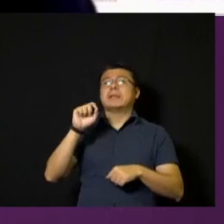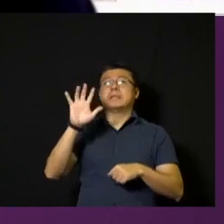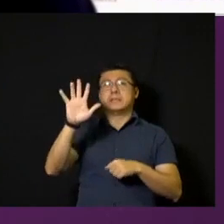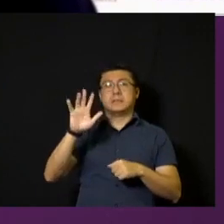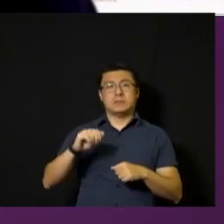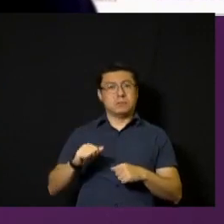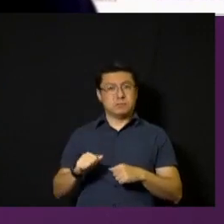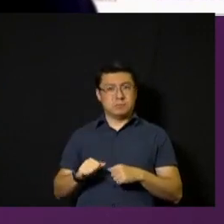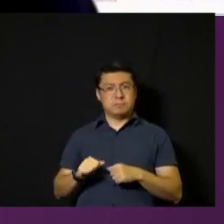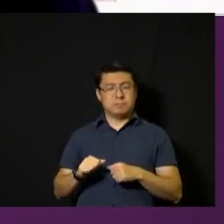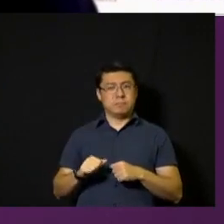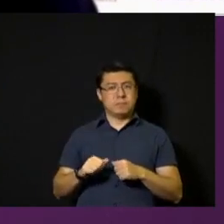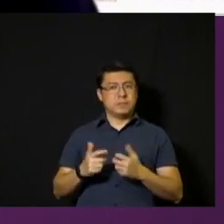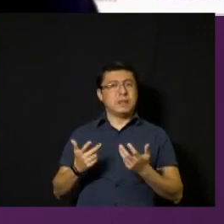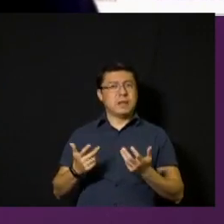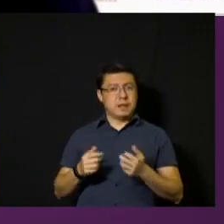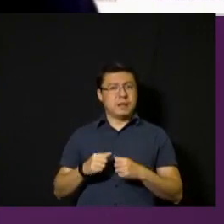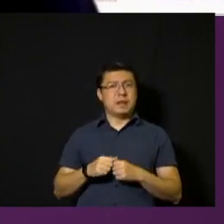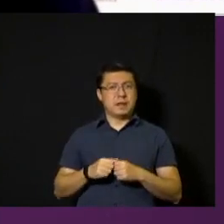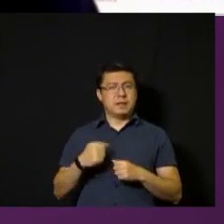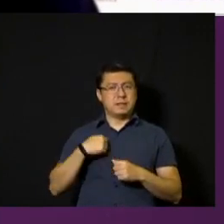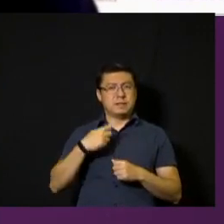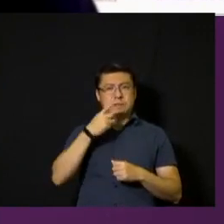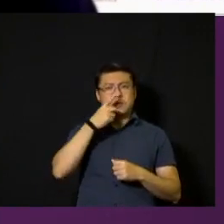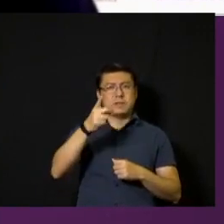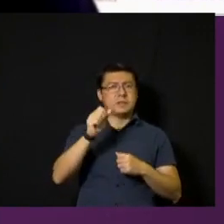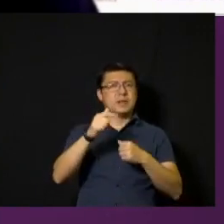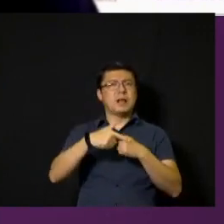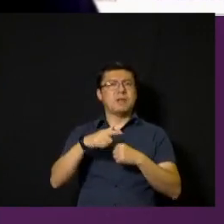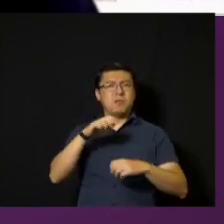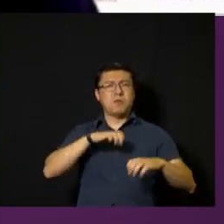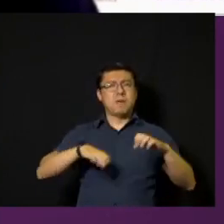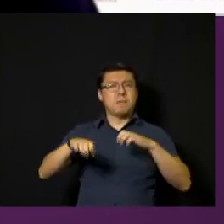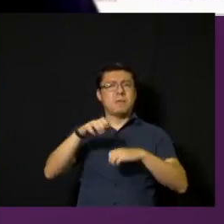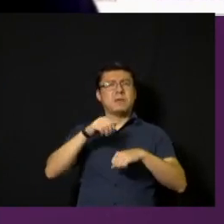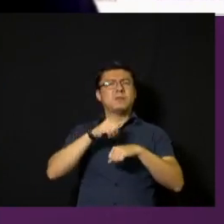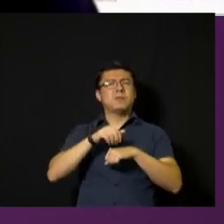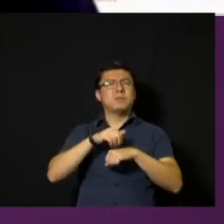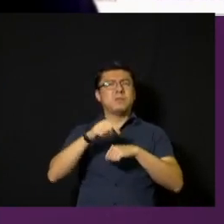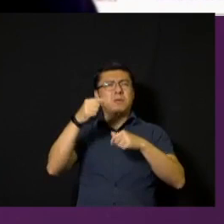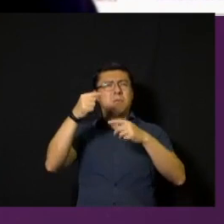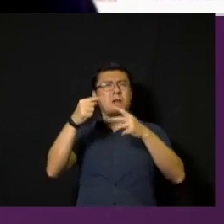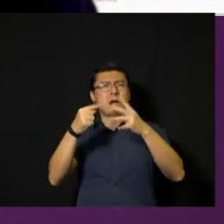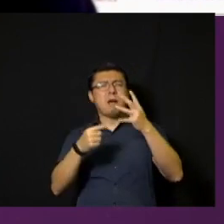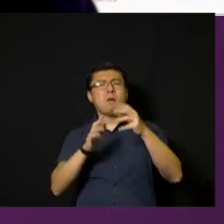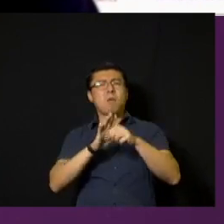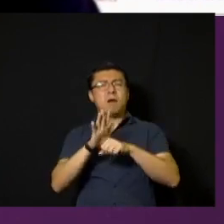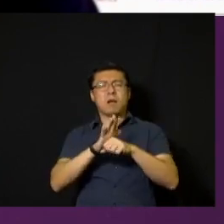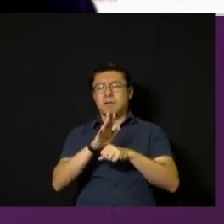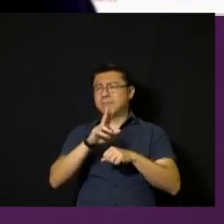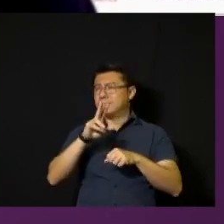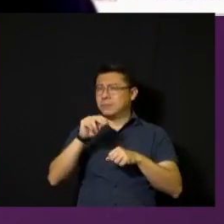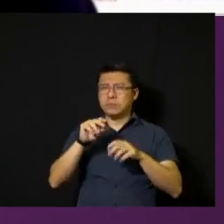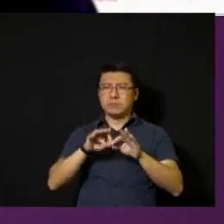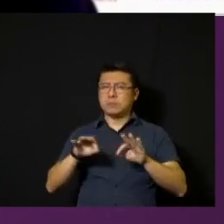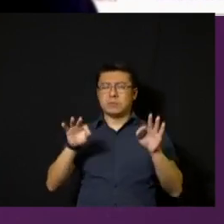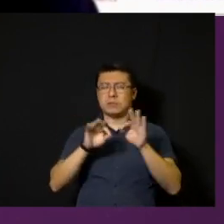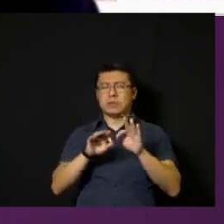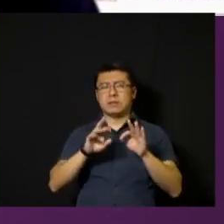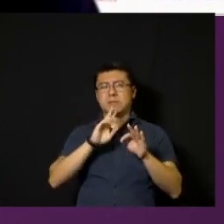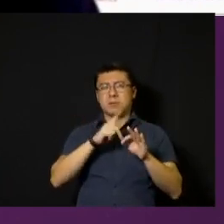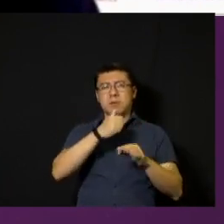okay. At the end of the day, the most important thing is not the ranking, is the prosperity we all have in this